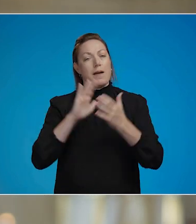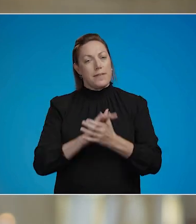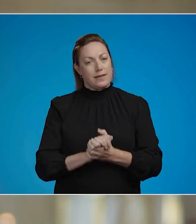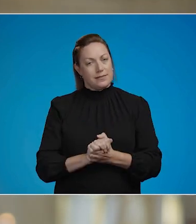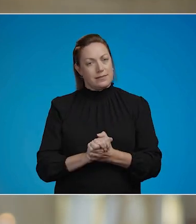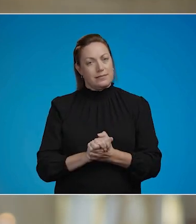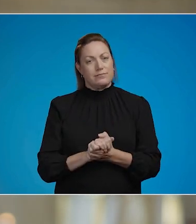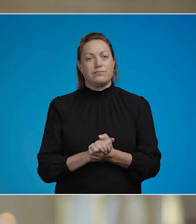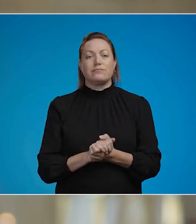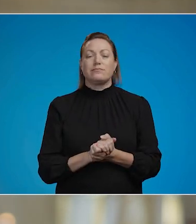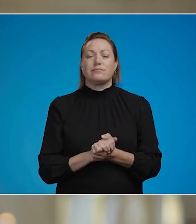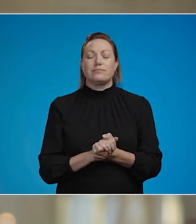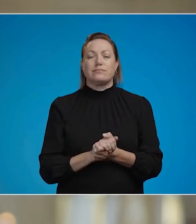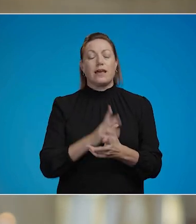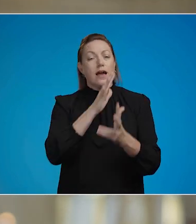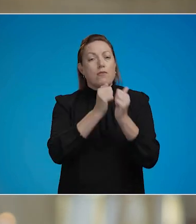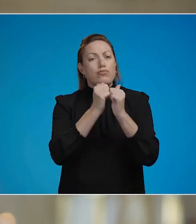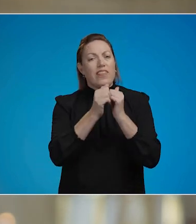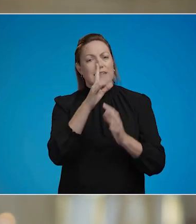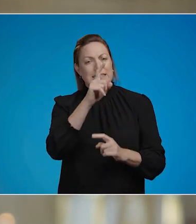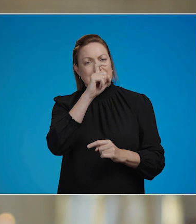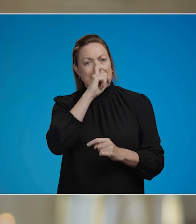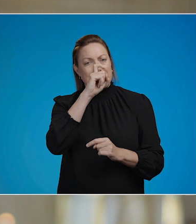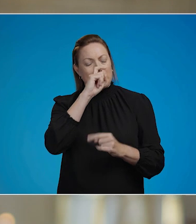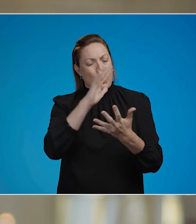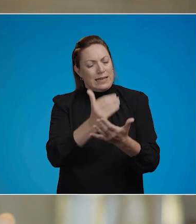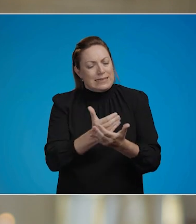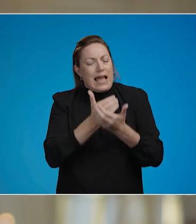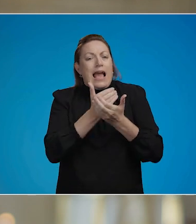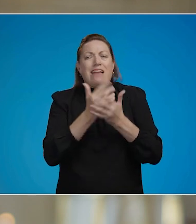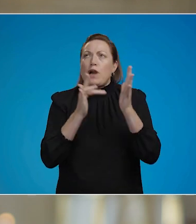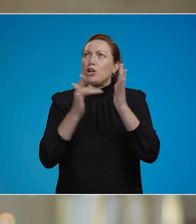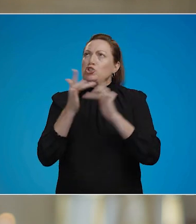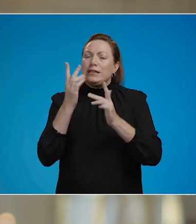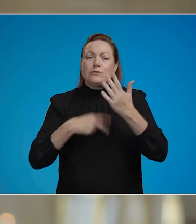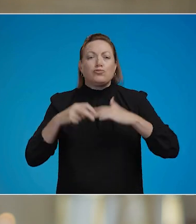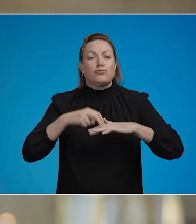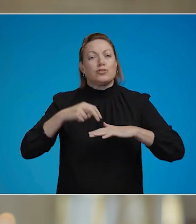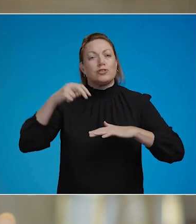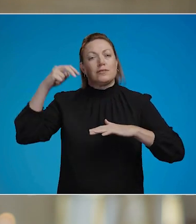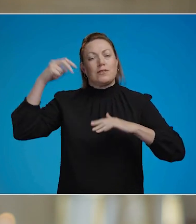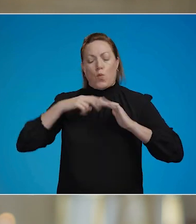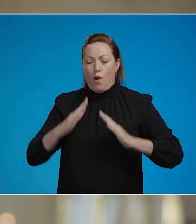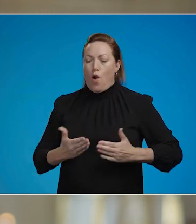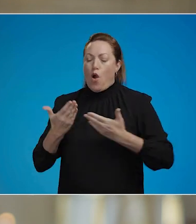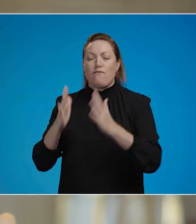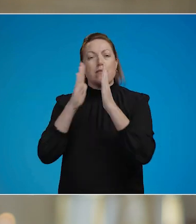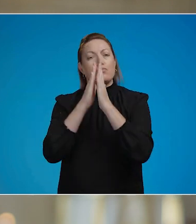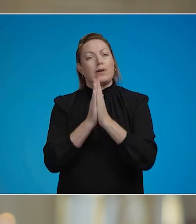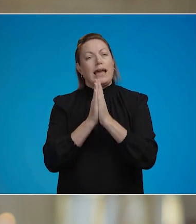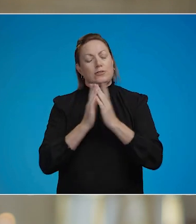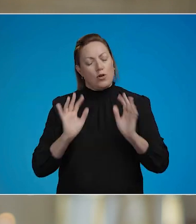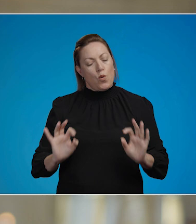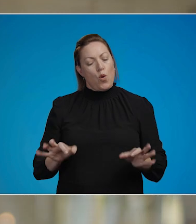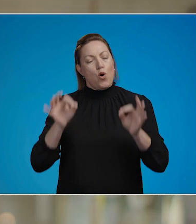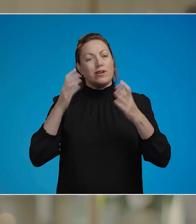And so, my brothers and sisters, redeemed by the risen Lord, let us raise our prayers to God on this glorious day.